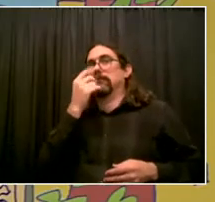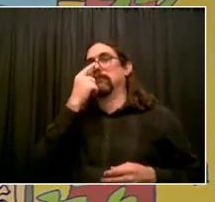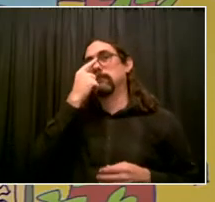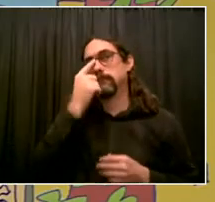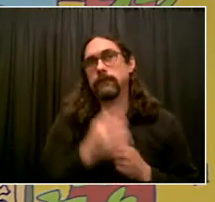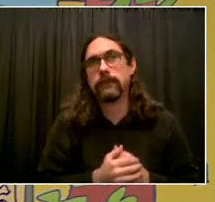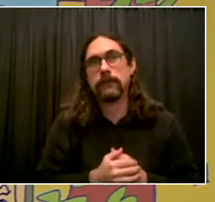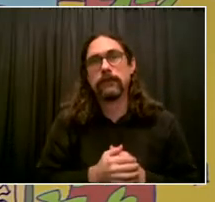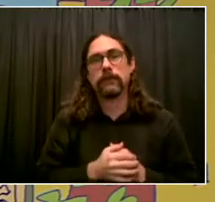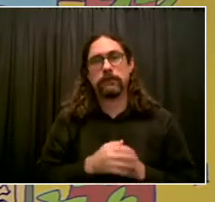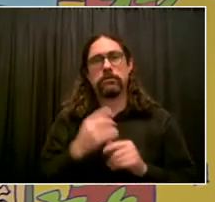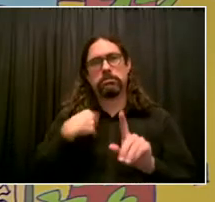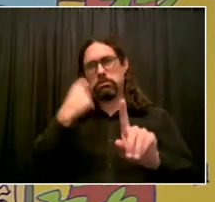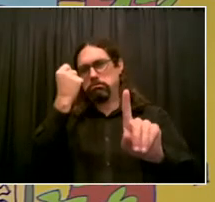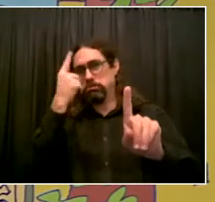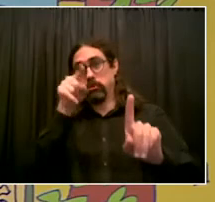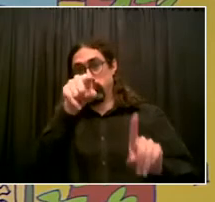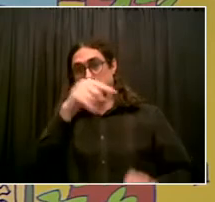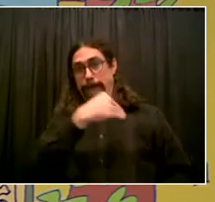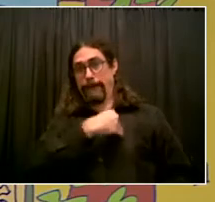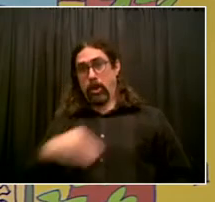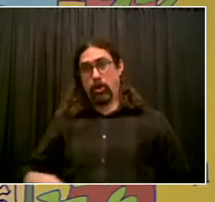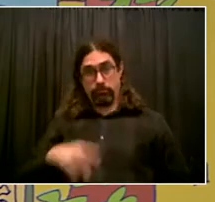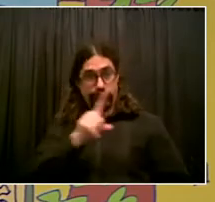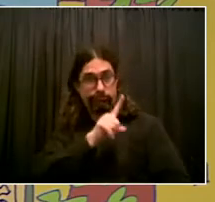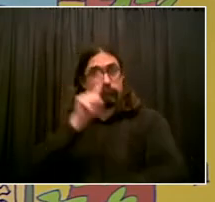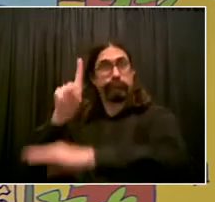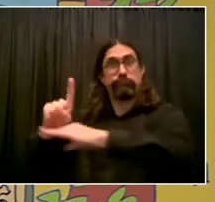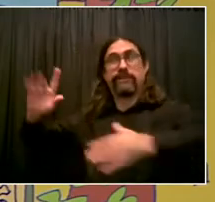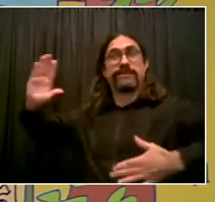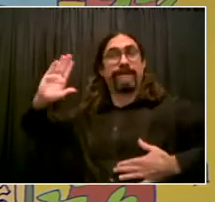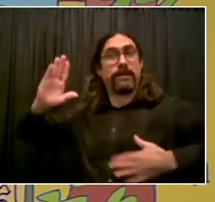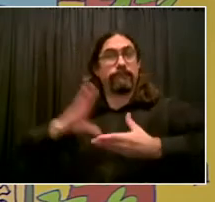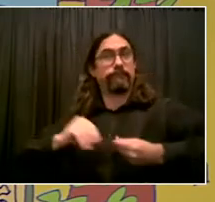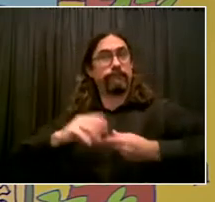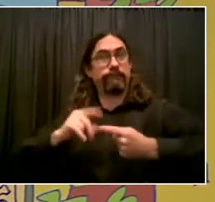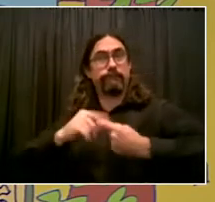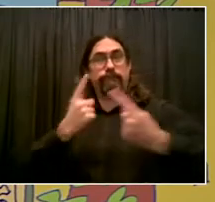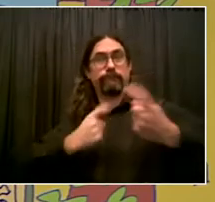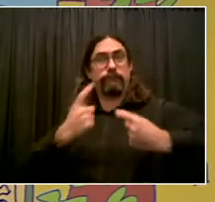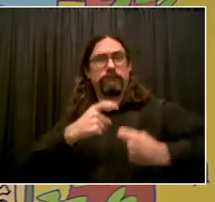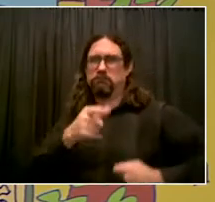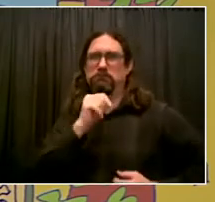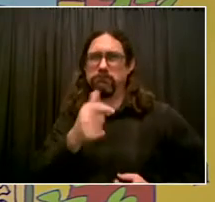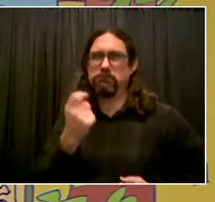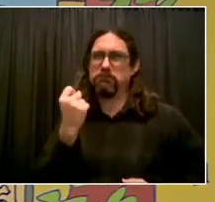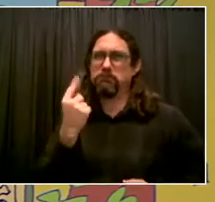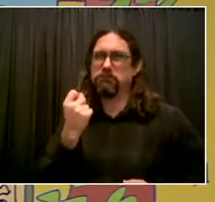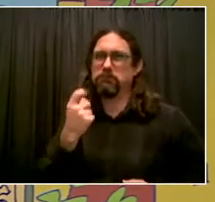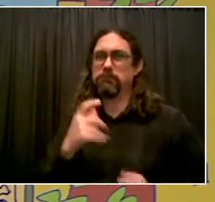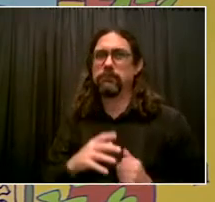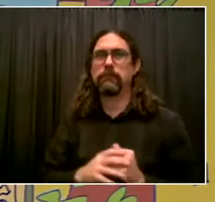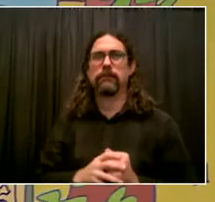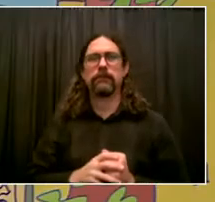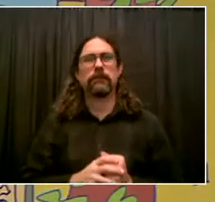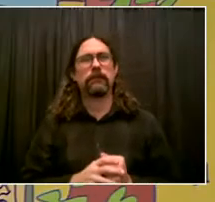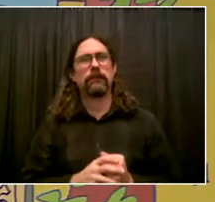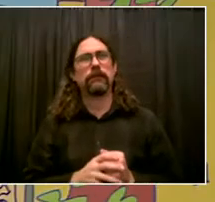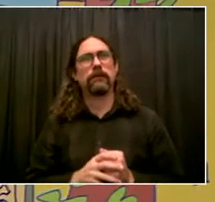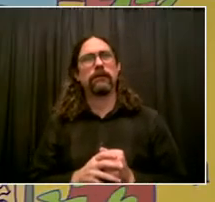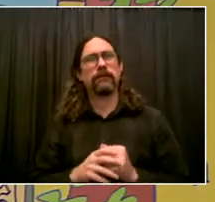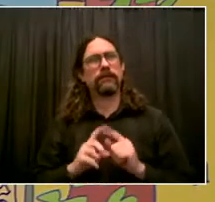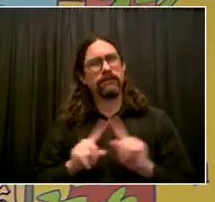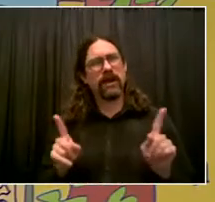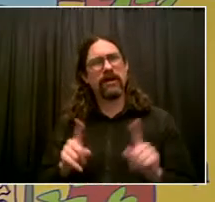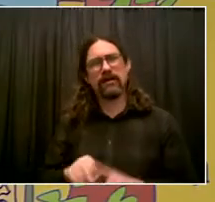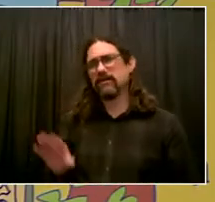seeking justice in that case after so long? I saw his mom, Gwen Carr, just a few days ago at